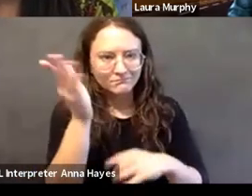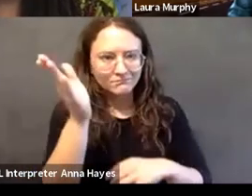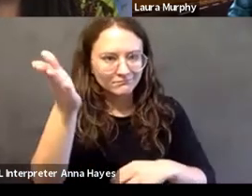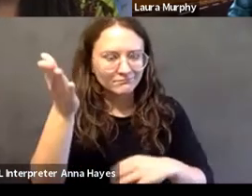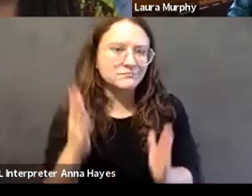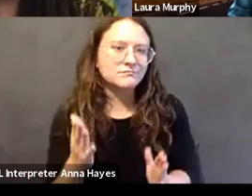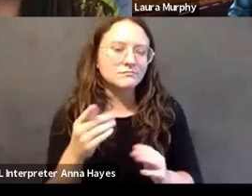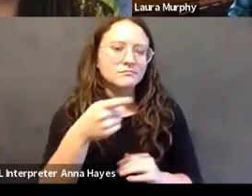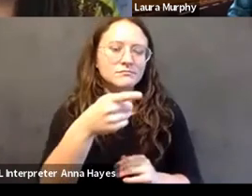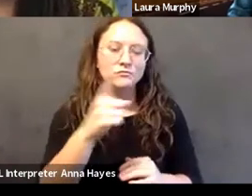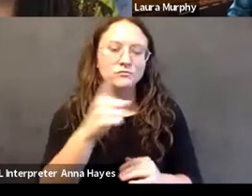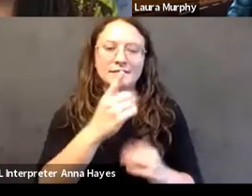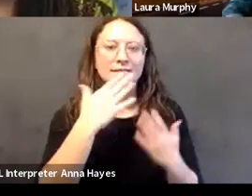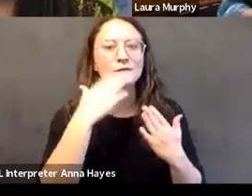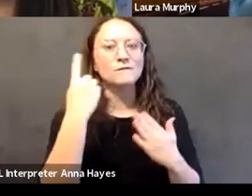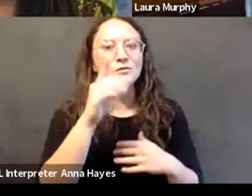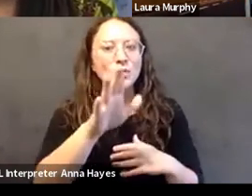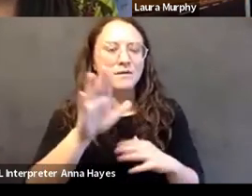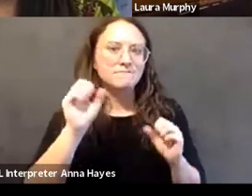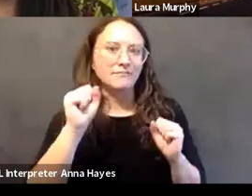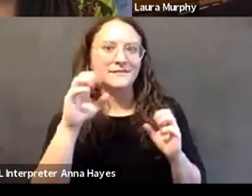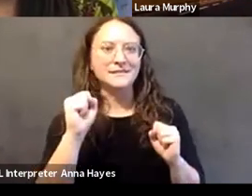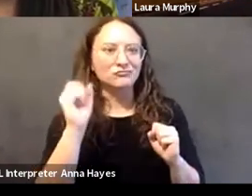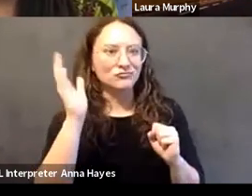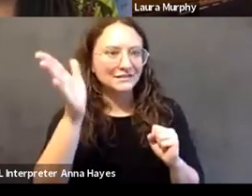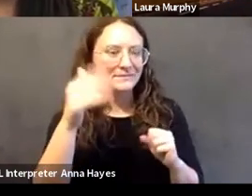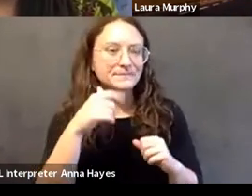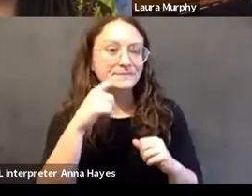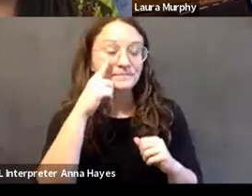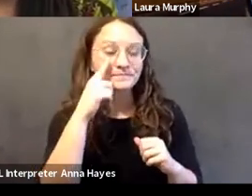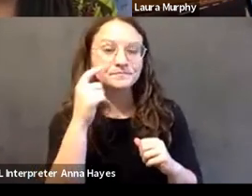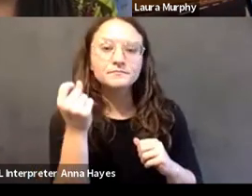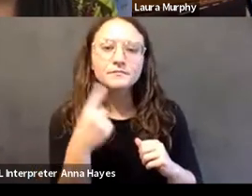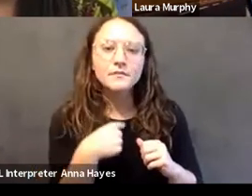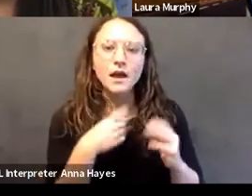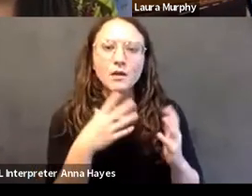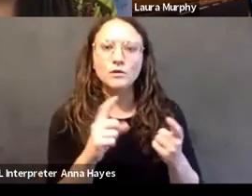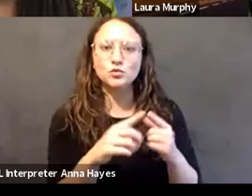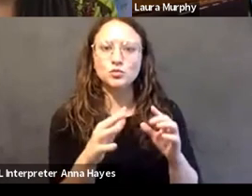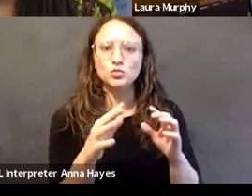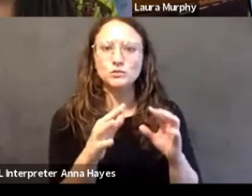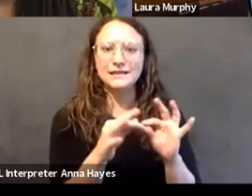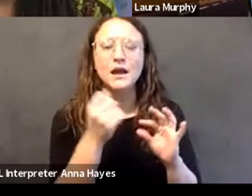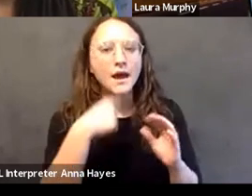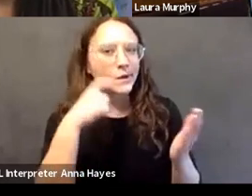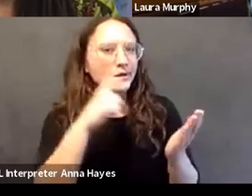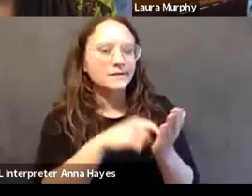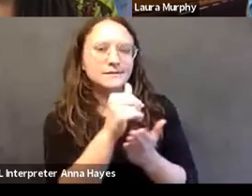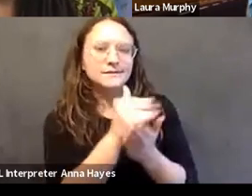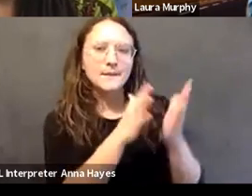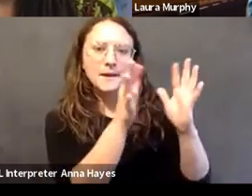out and doing this amazing presentation. I just want to say, because I saw some comments in the chat,